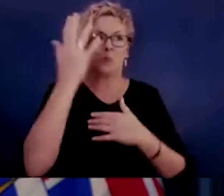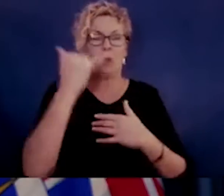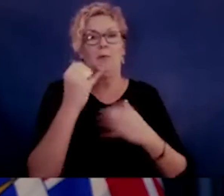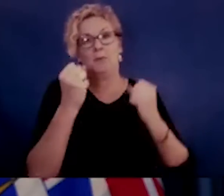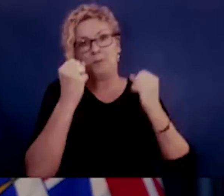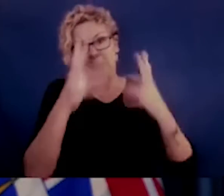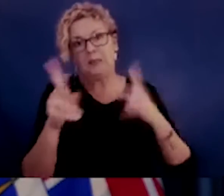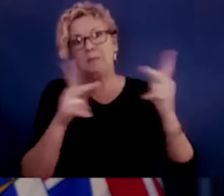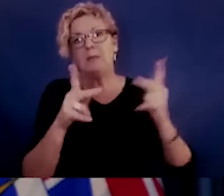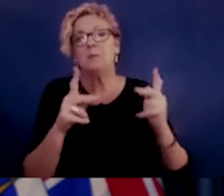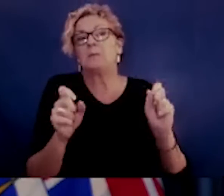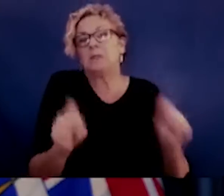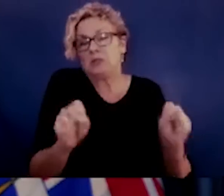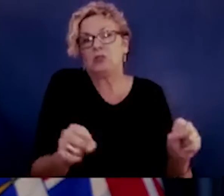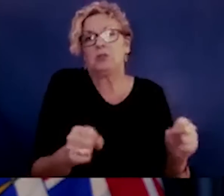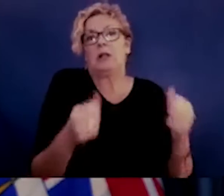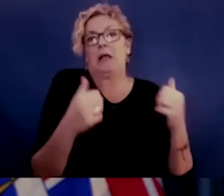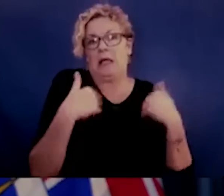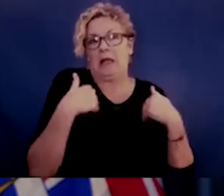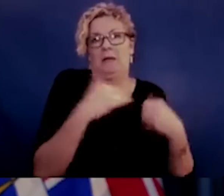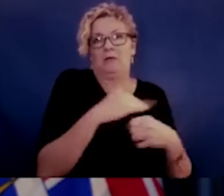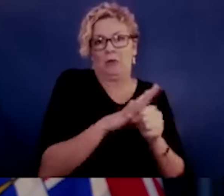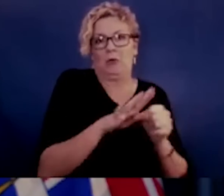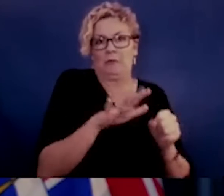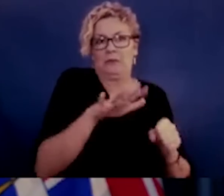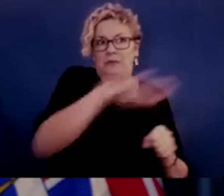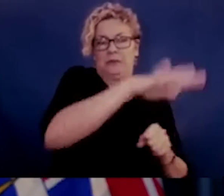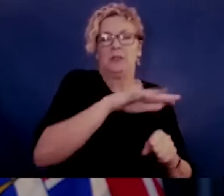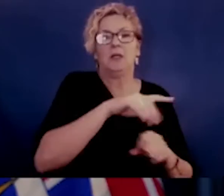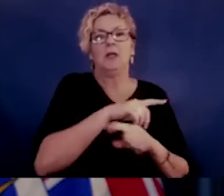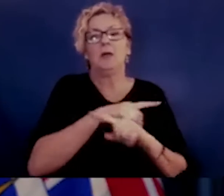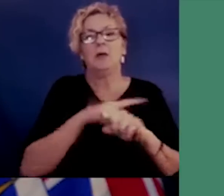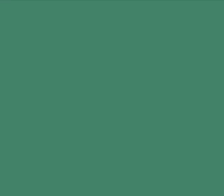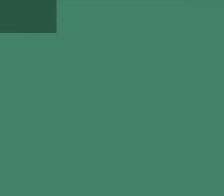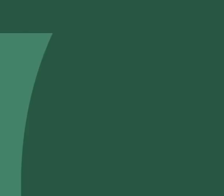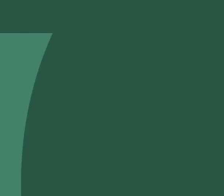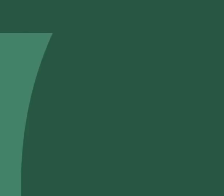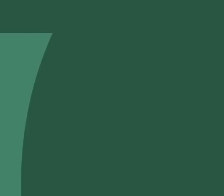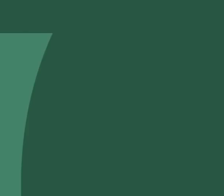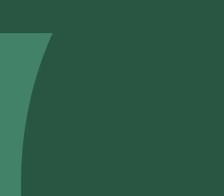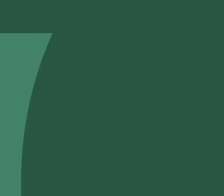are good advice for us all the time, and will work against this virus as well.